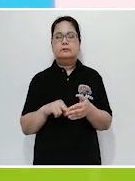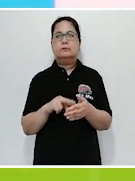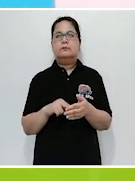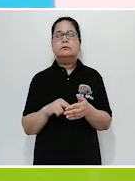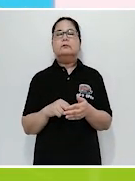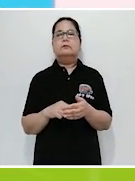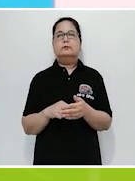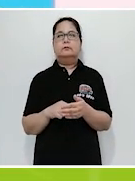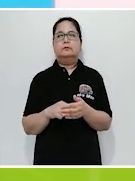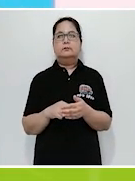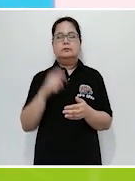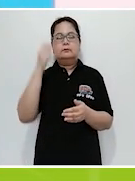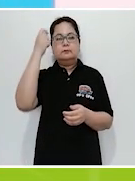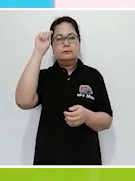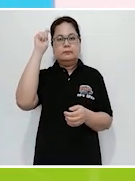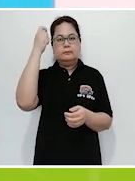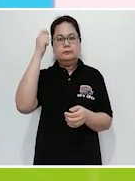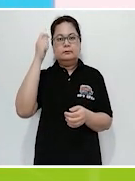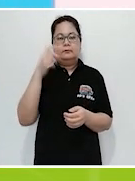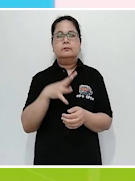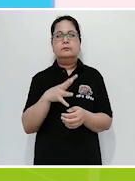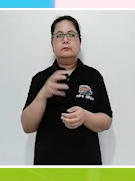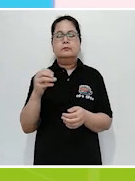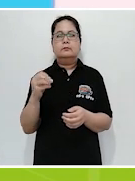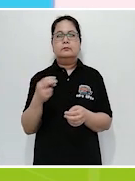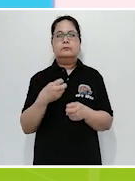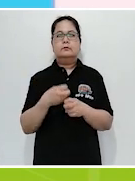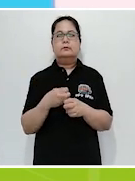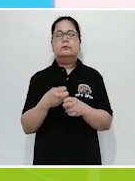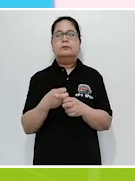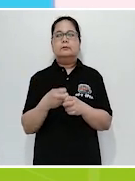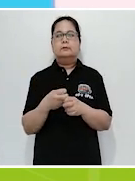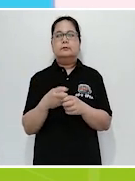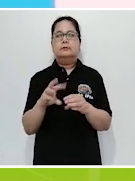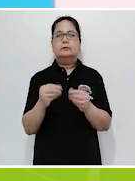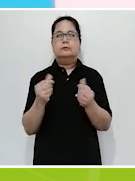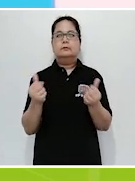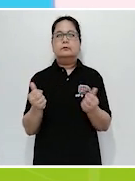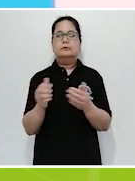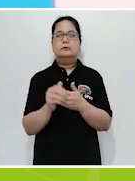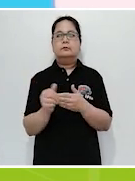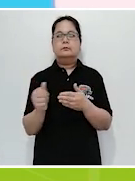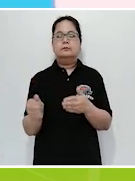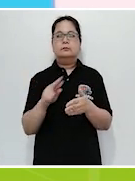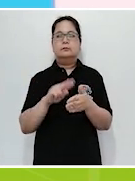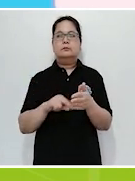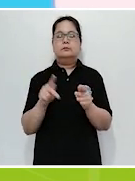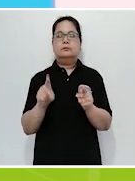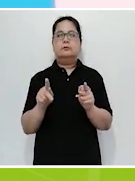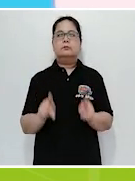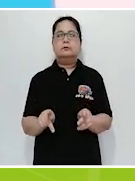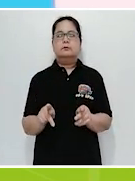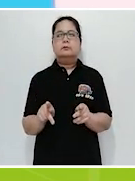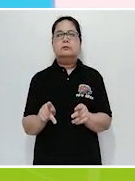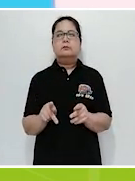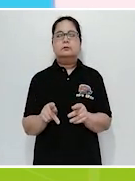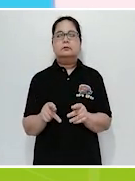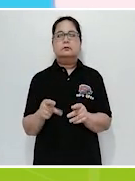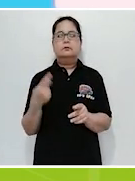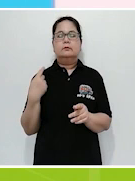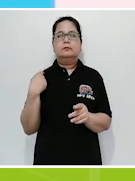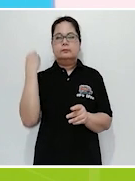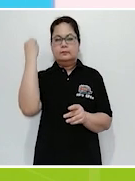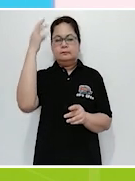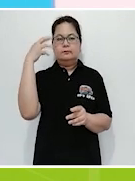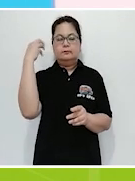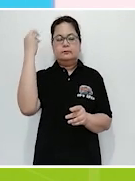It encourages readers to use critical thinking and problem-solving skills. Readers are